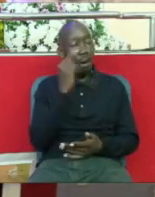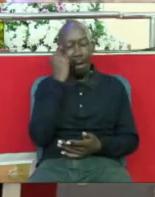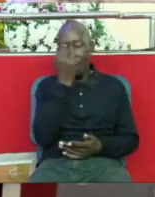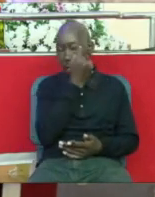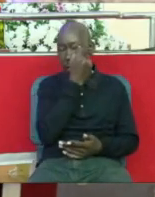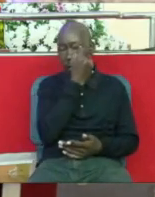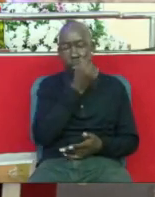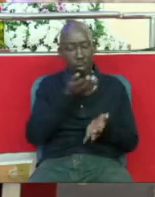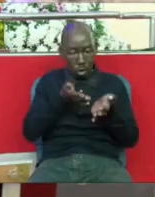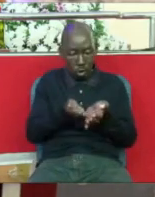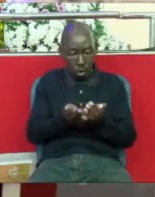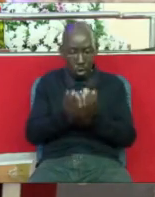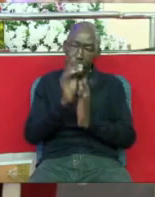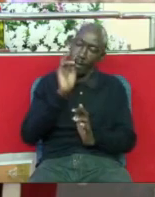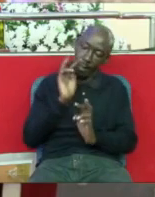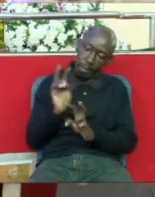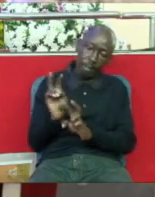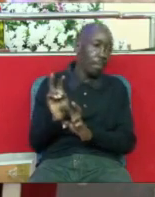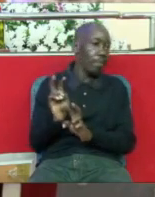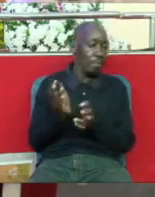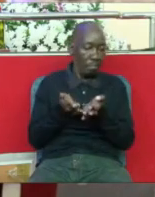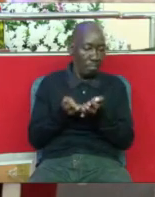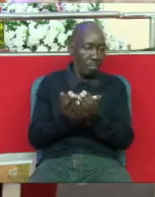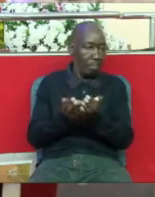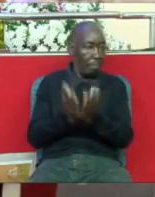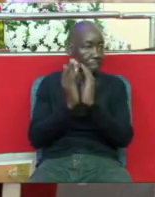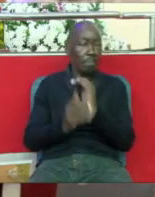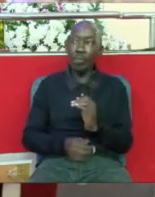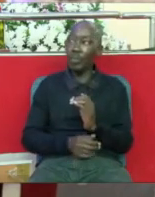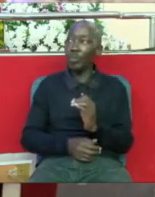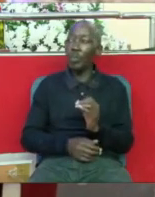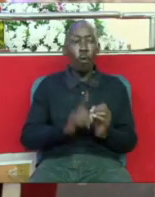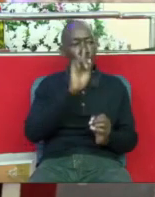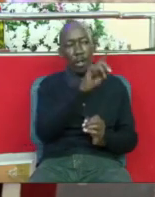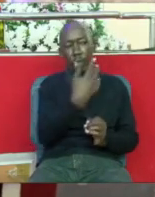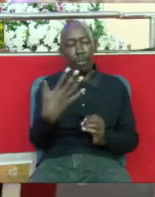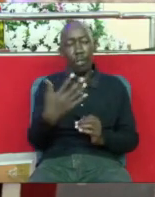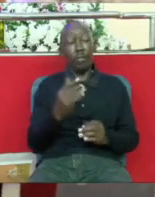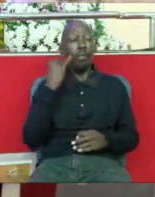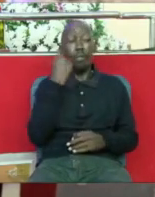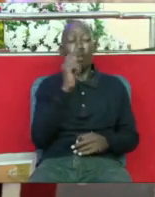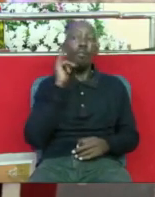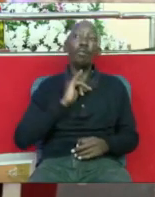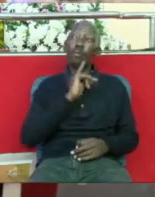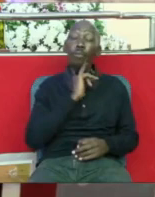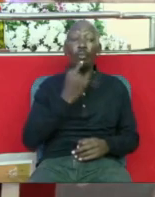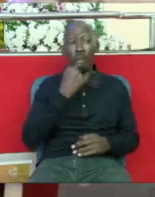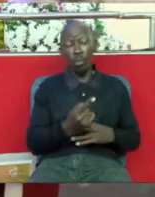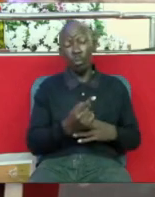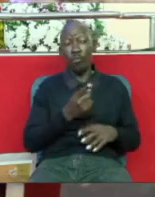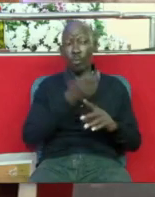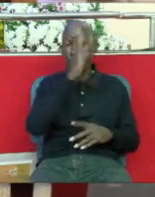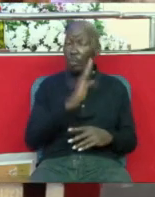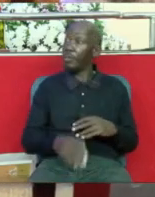ark. Mweke macho yenu kwenye sanduku la agano. One of the first things the Israelites were told, jambo la